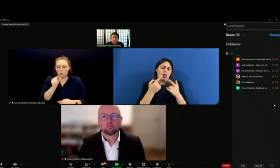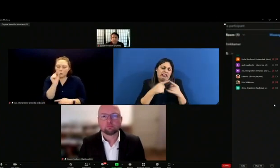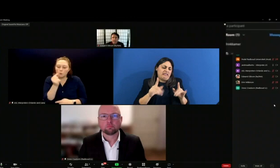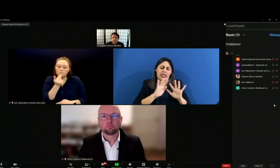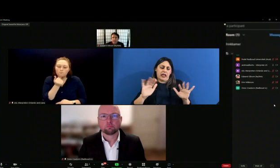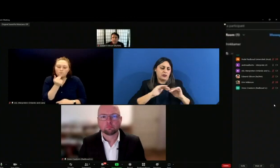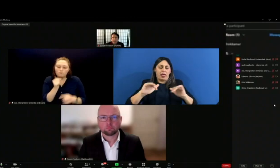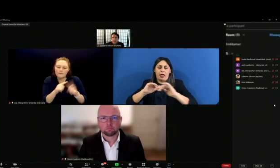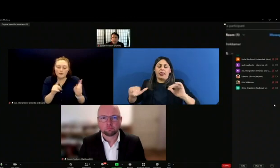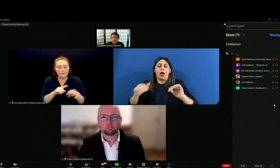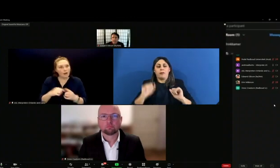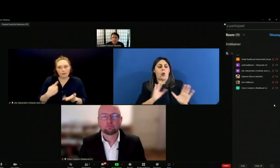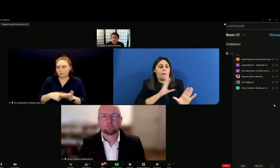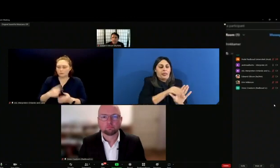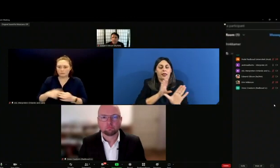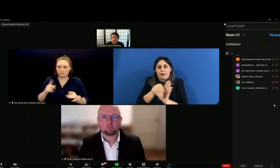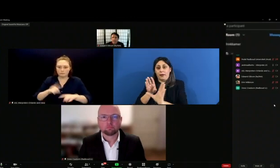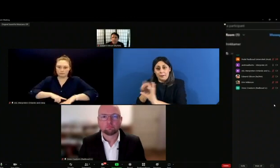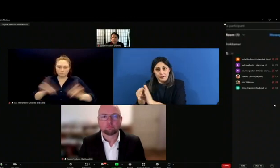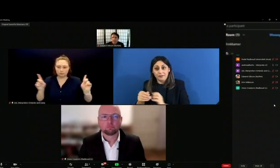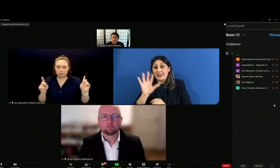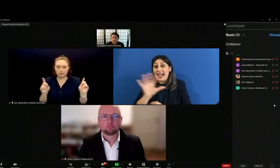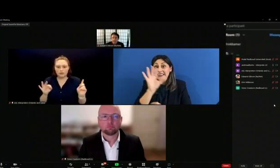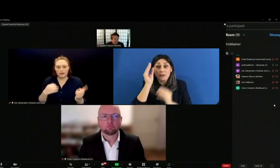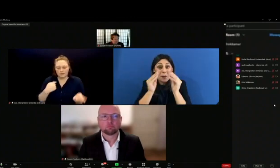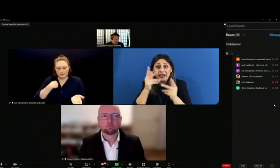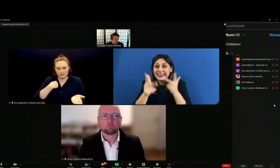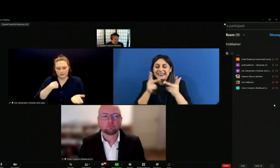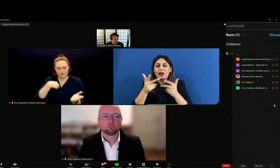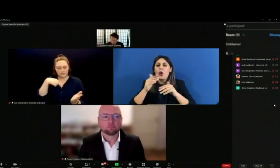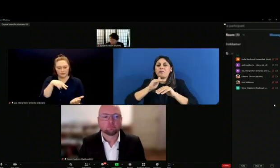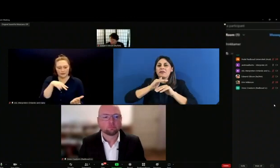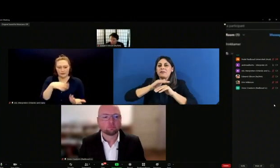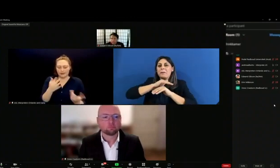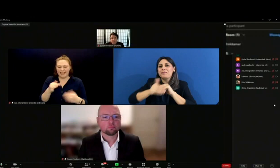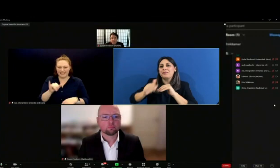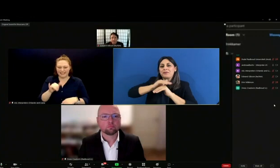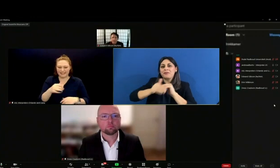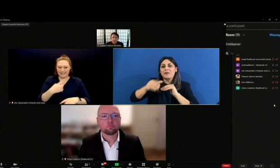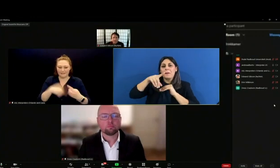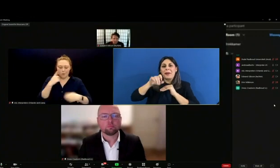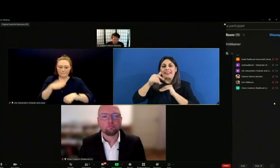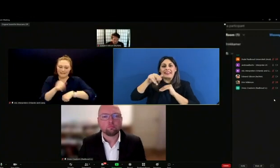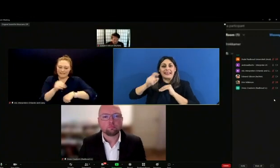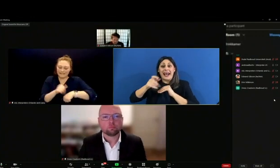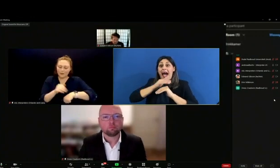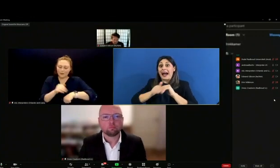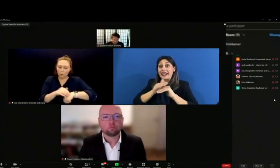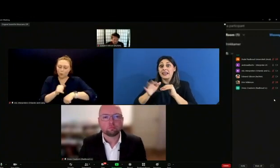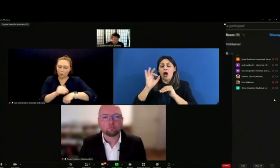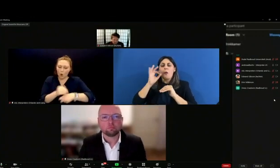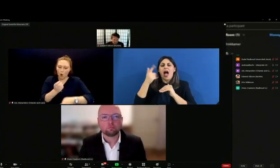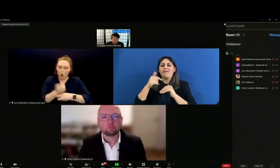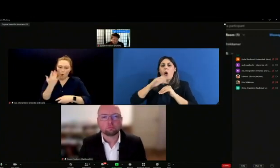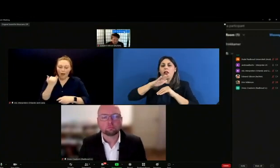there were bigger differences. And as I count the sign for petting, indeed was very difficult, because if it was